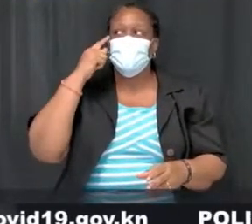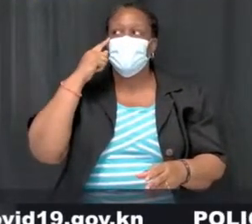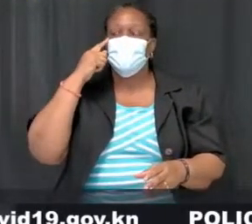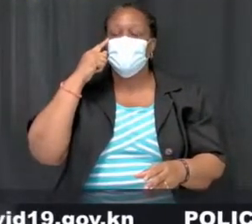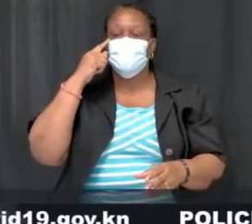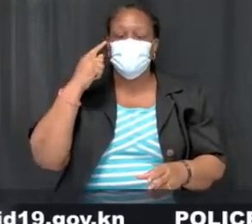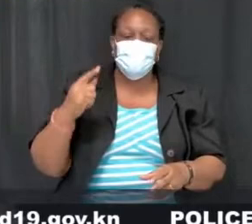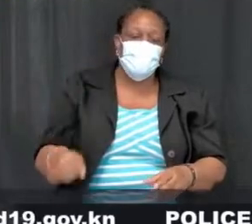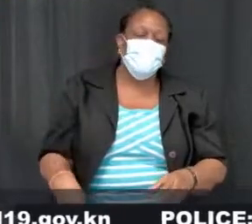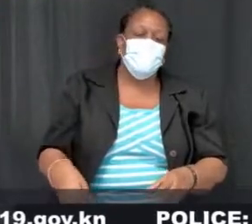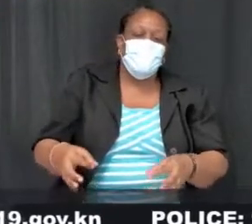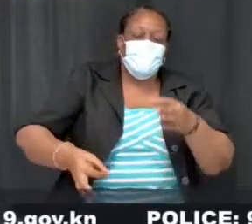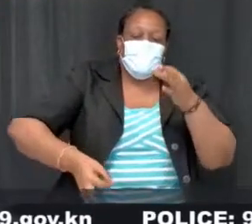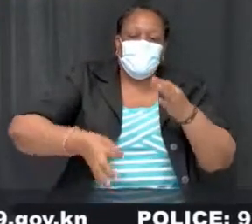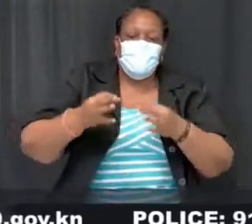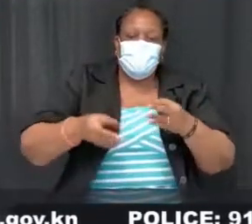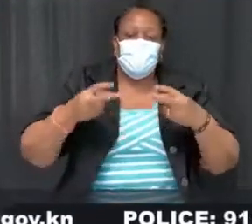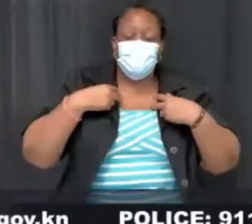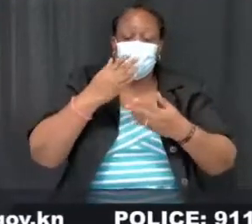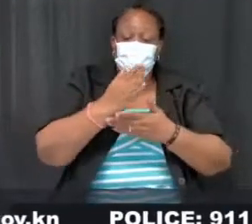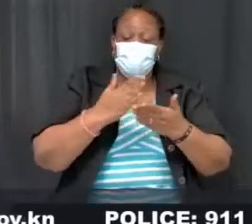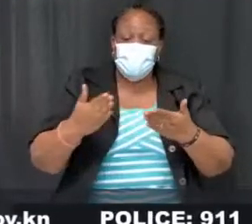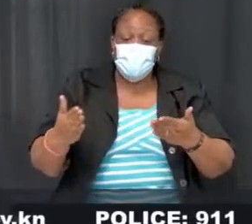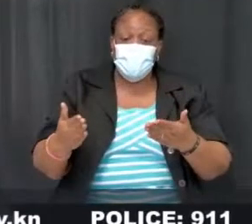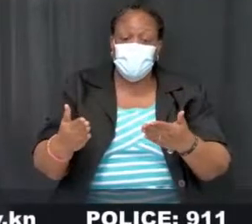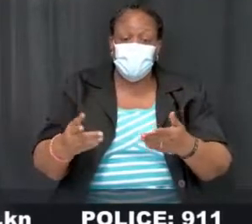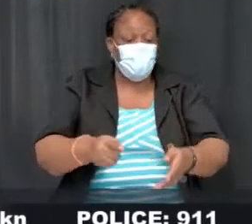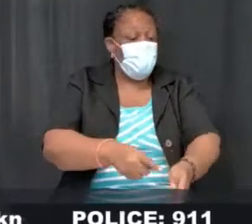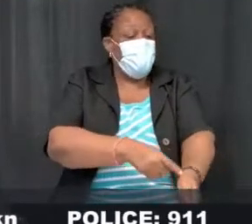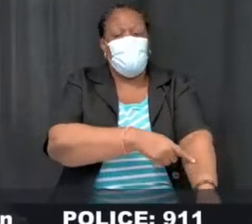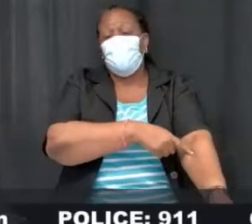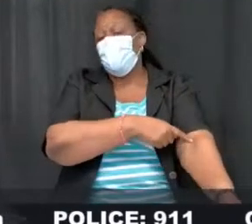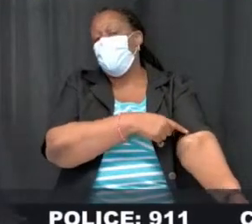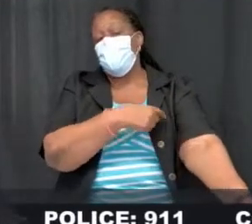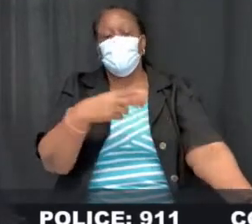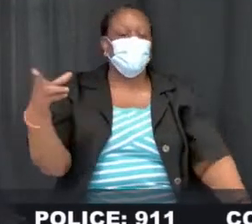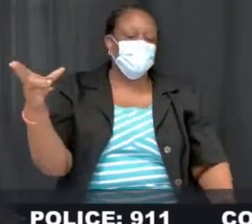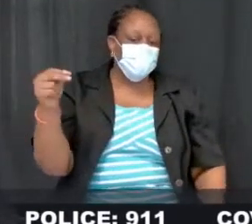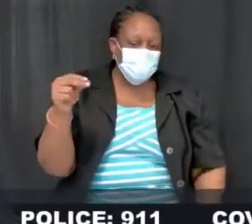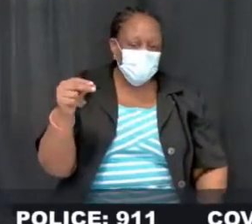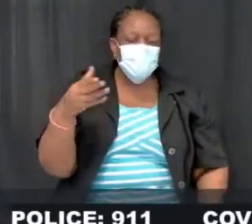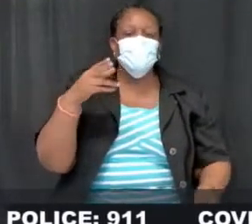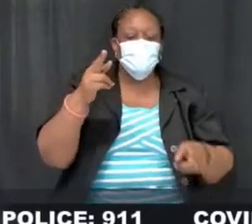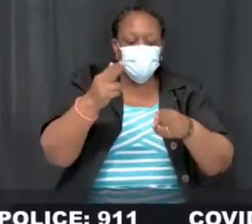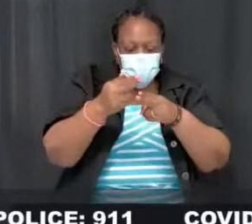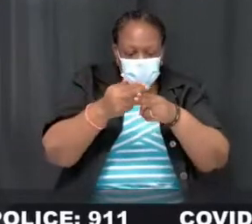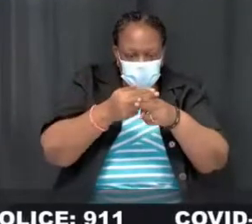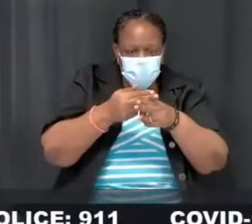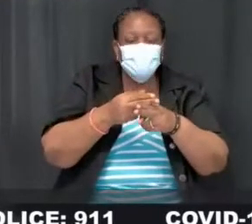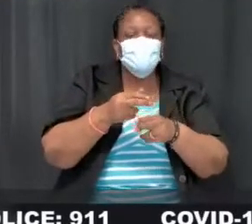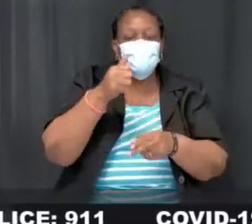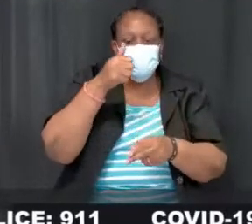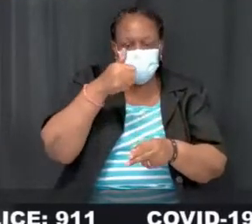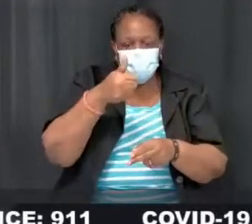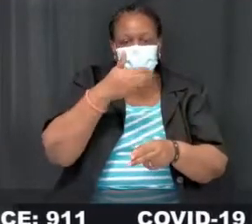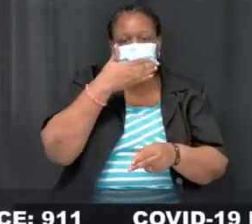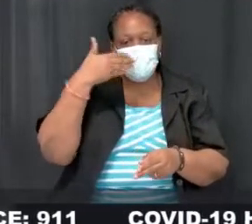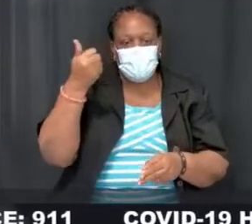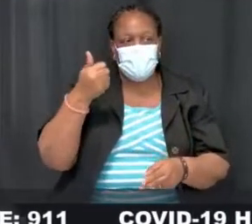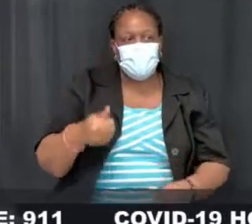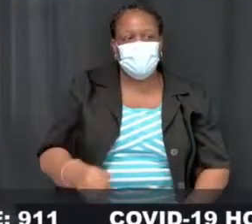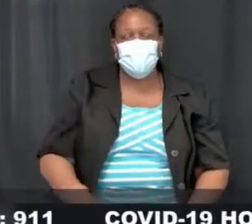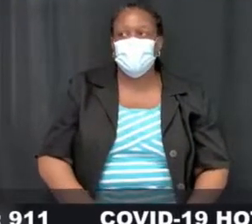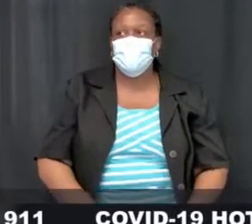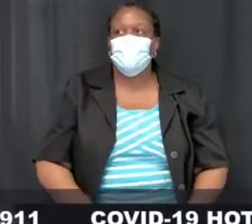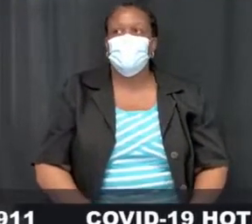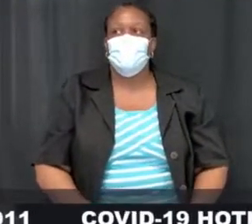more risk than shorter events. Being within 6 feet of someone who has COVID-19 for a total of 15